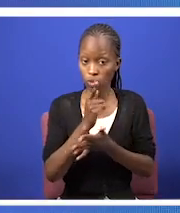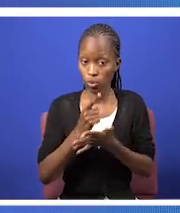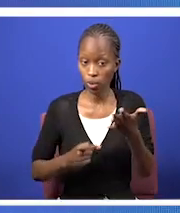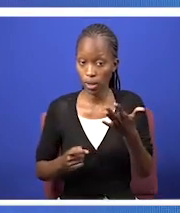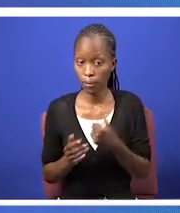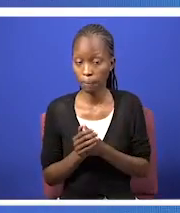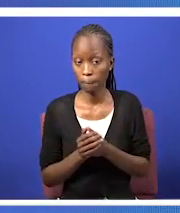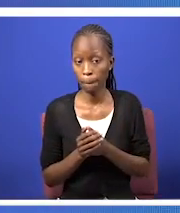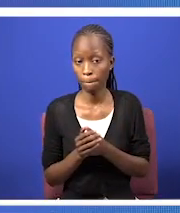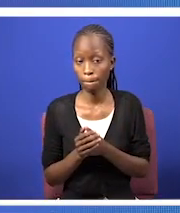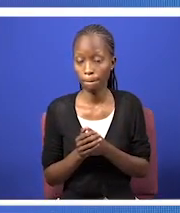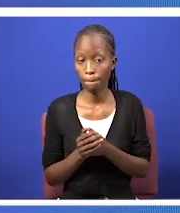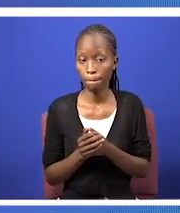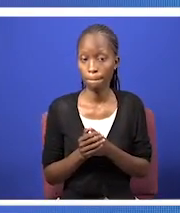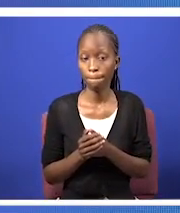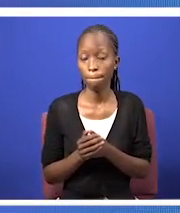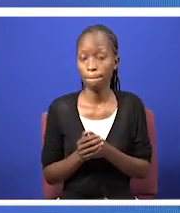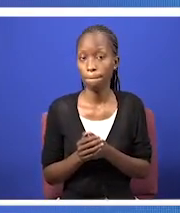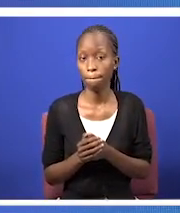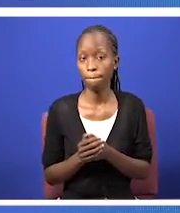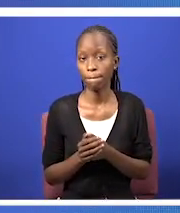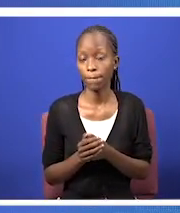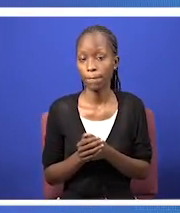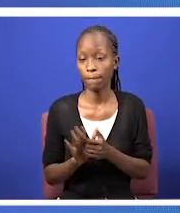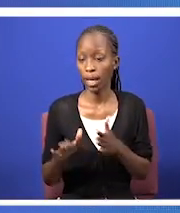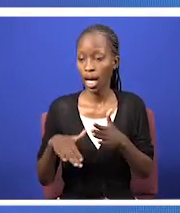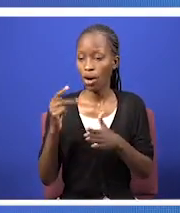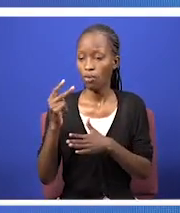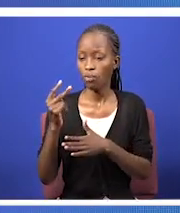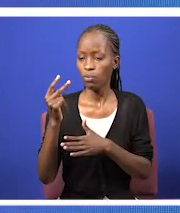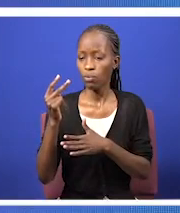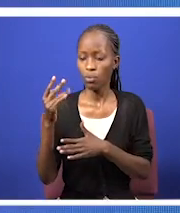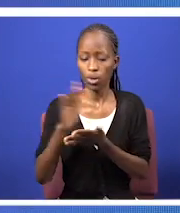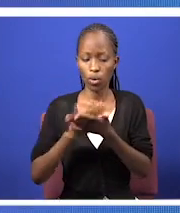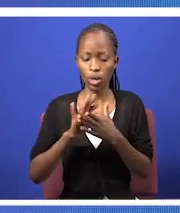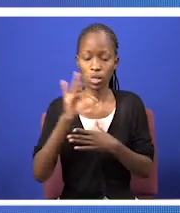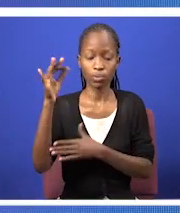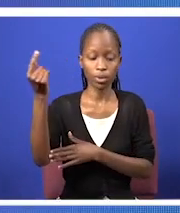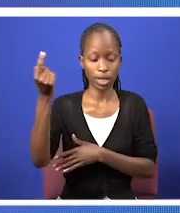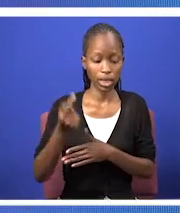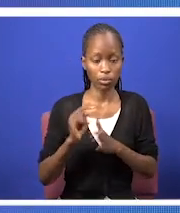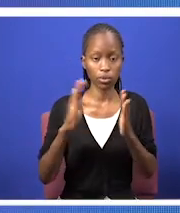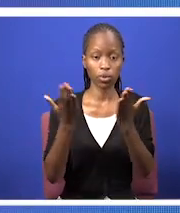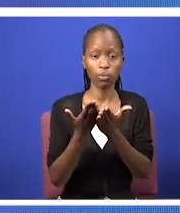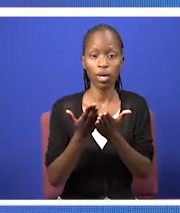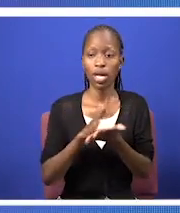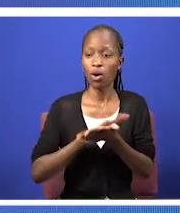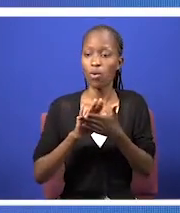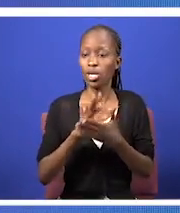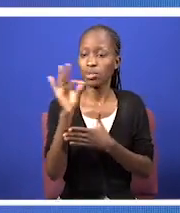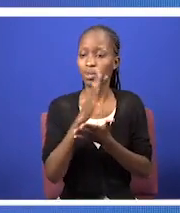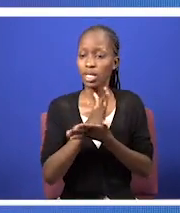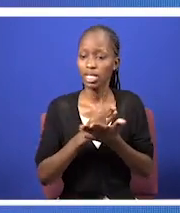that regardless of what the Holy Spirit has done to represent himself or how he has come into the world, he is not